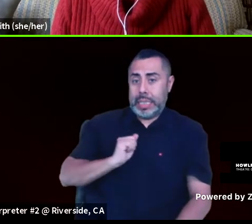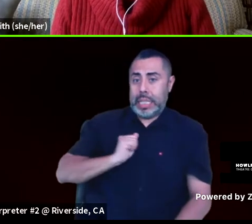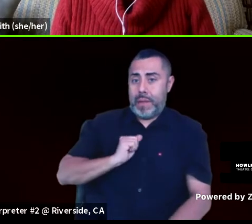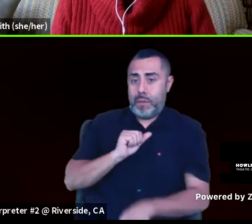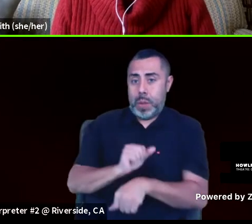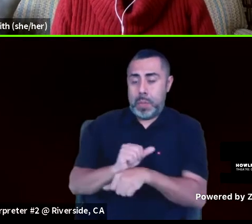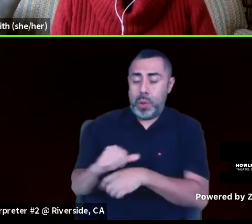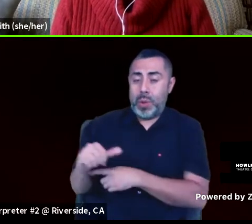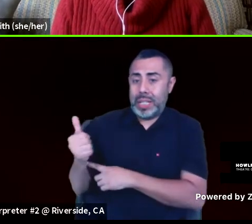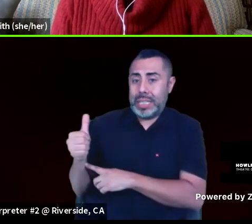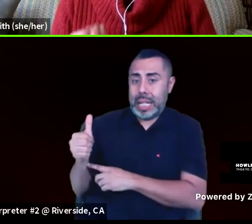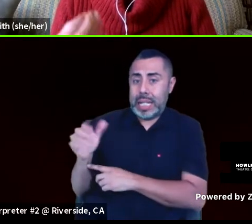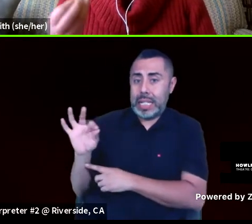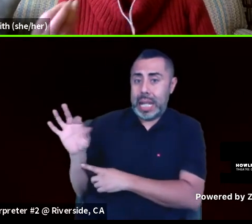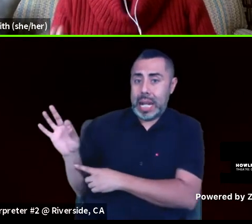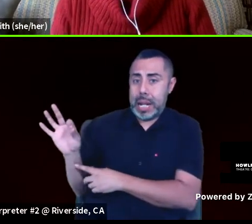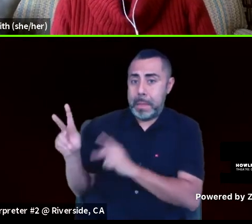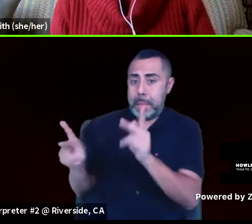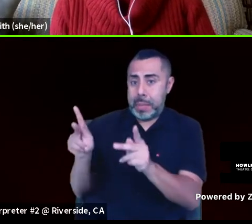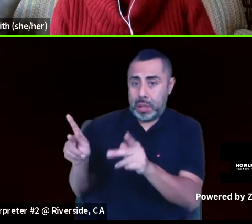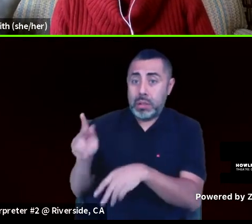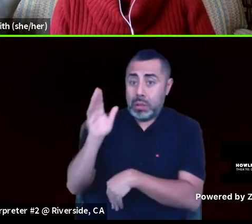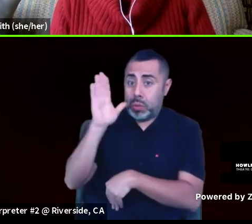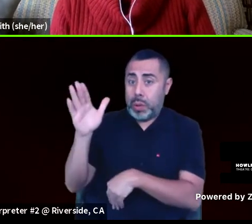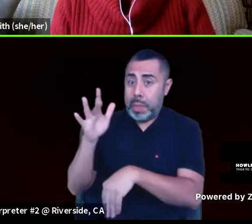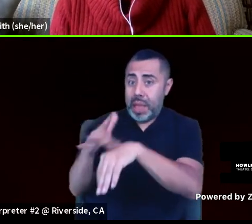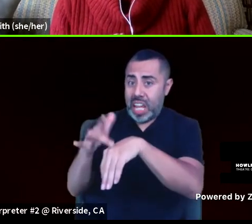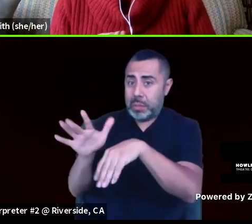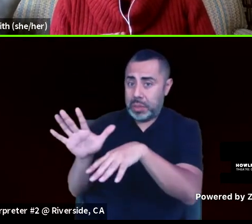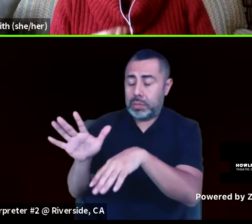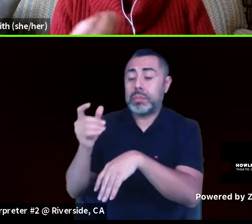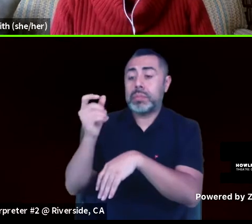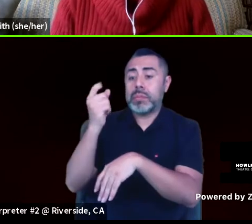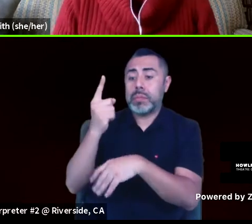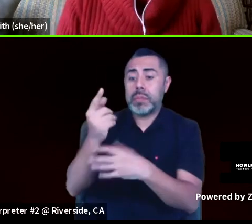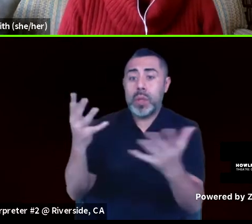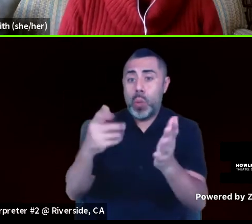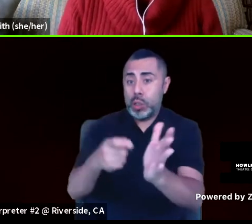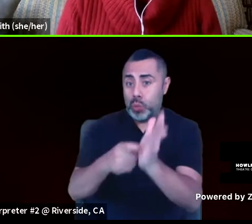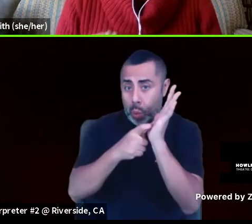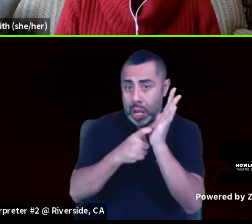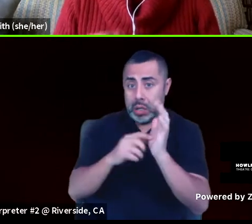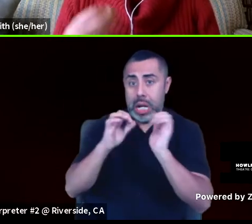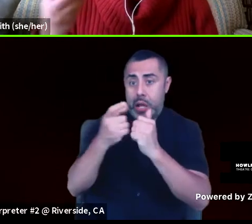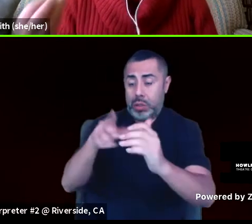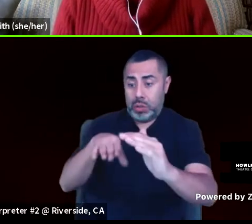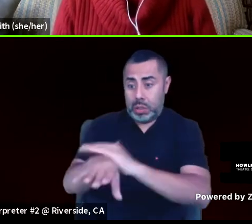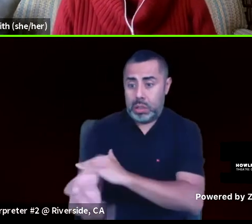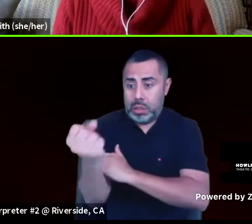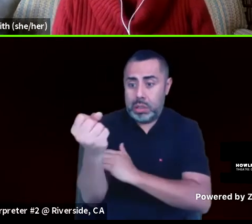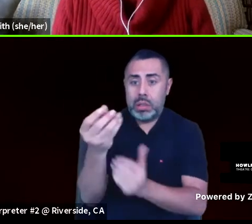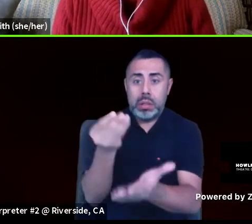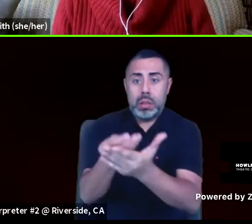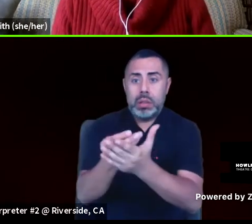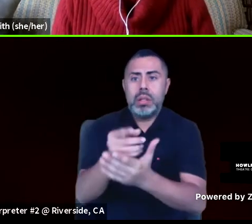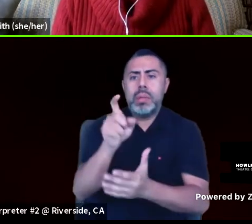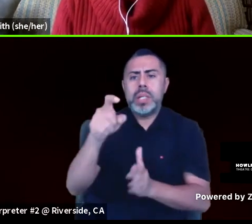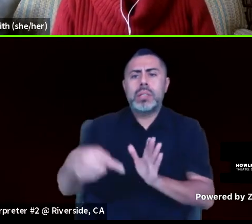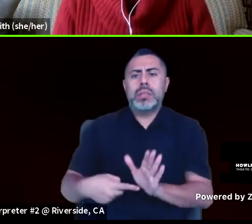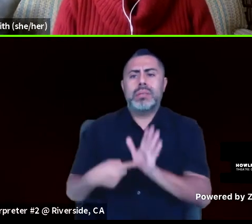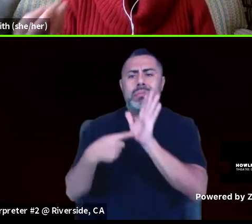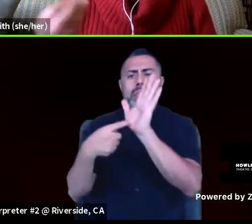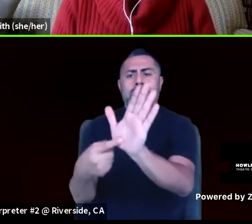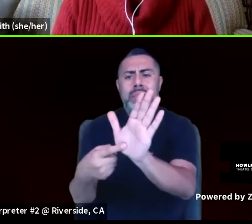what's going to be necessary to access those funds is some demonstration of how much you